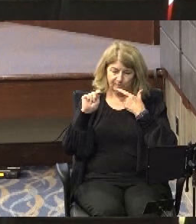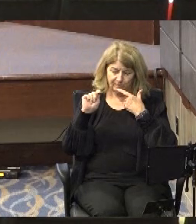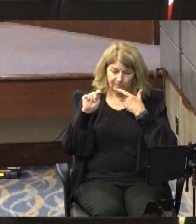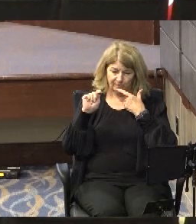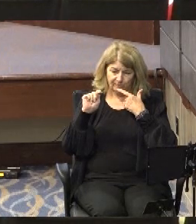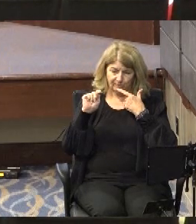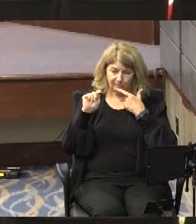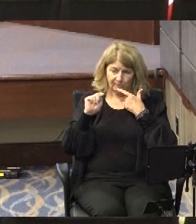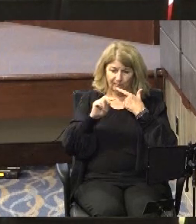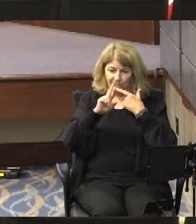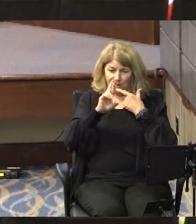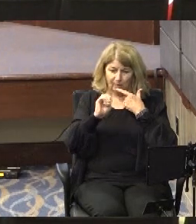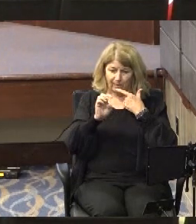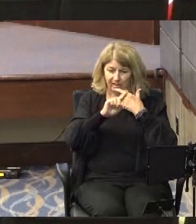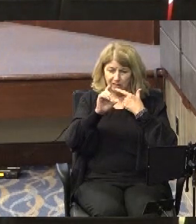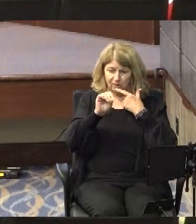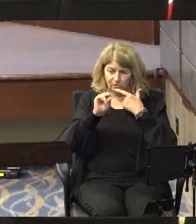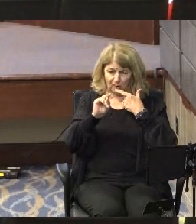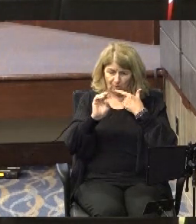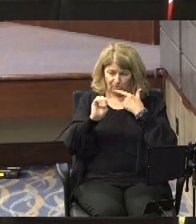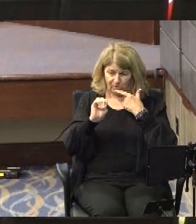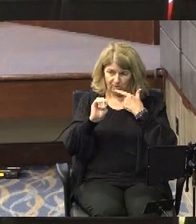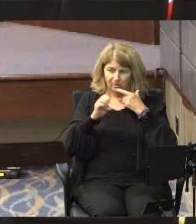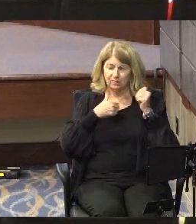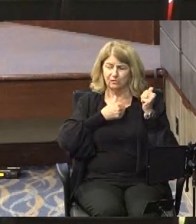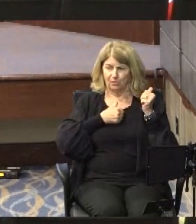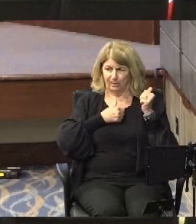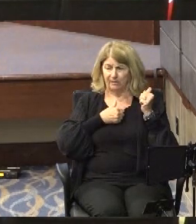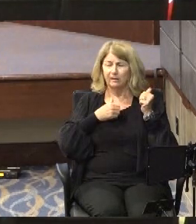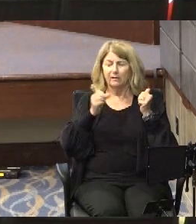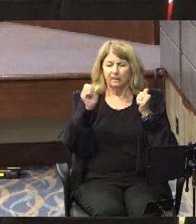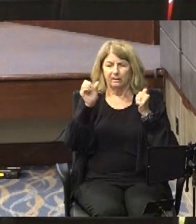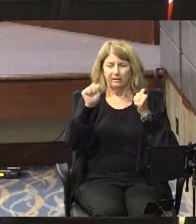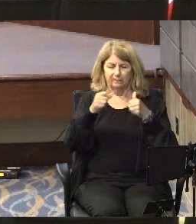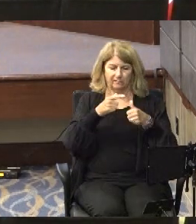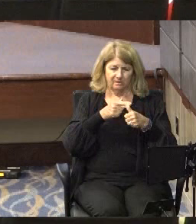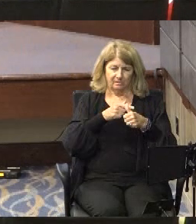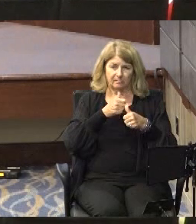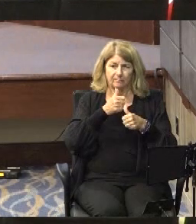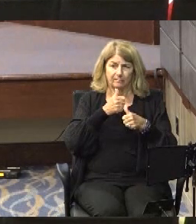the rezone, sorry. Thank you. Yes.